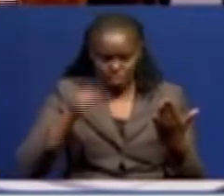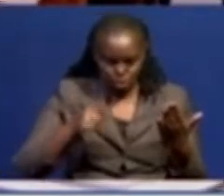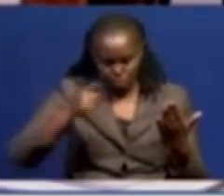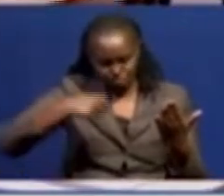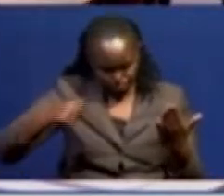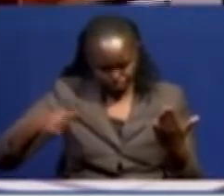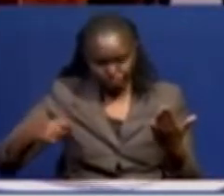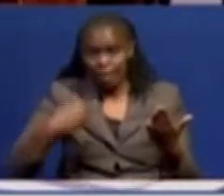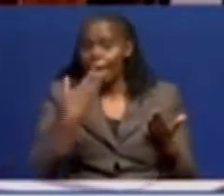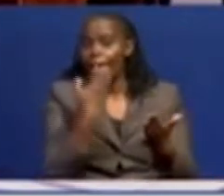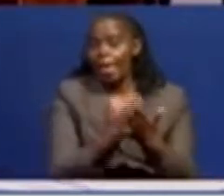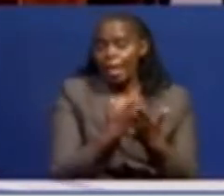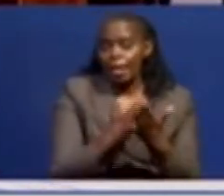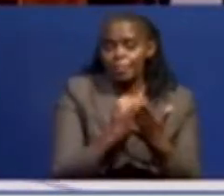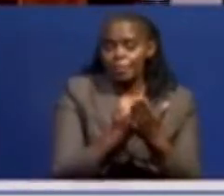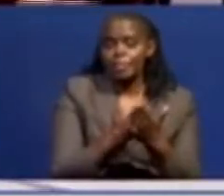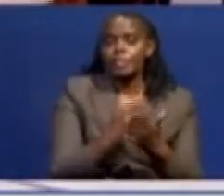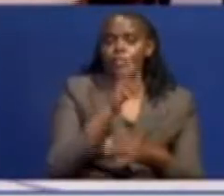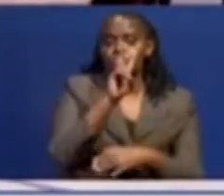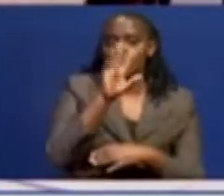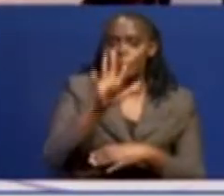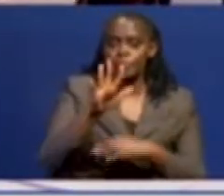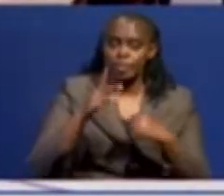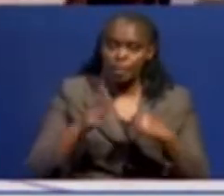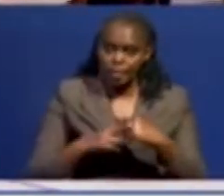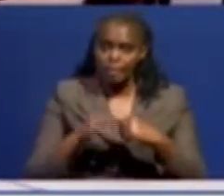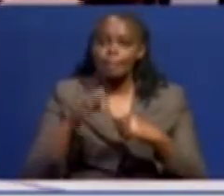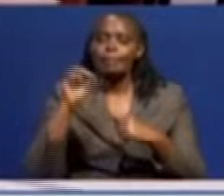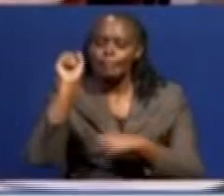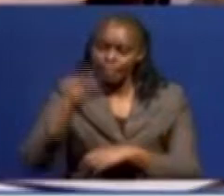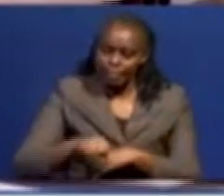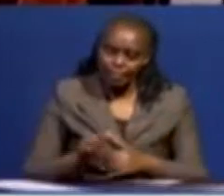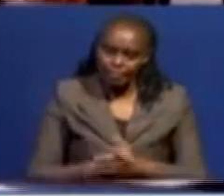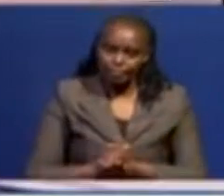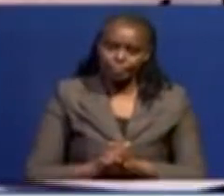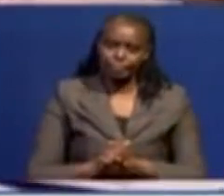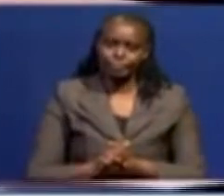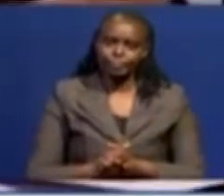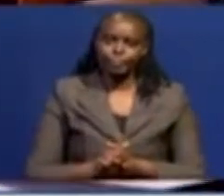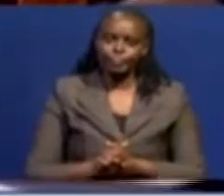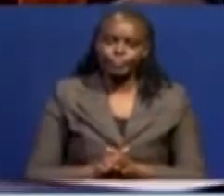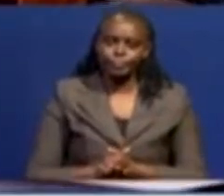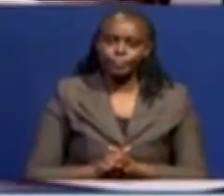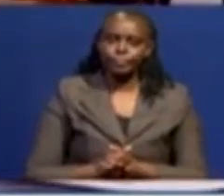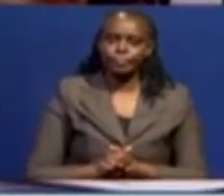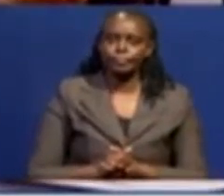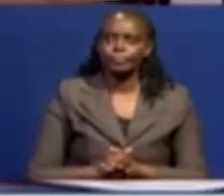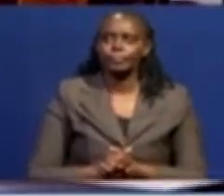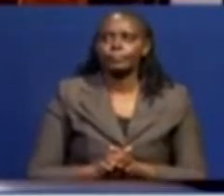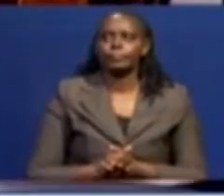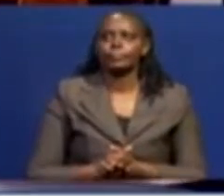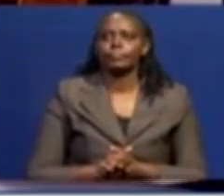Same? Yes. Do we find that evidence from page 258? Yes.